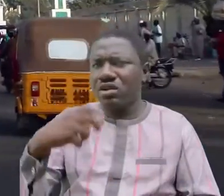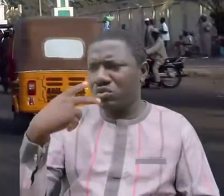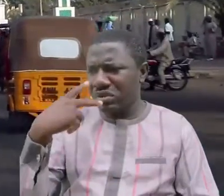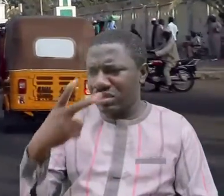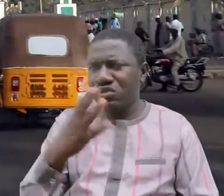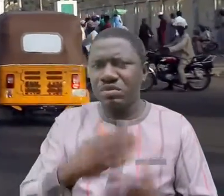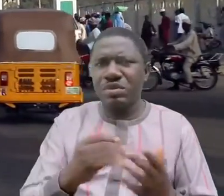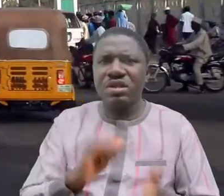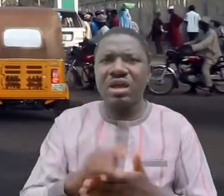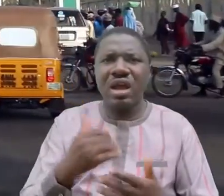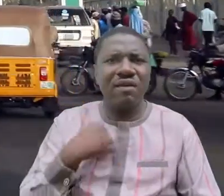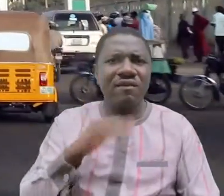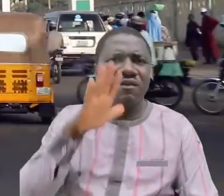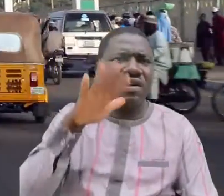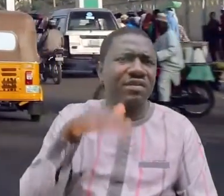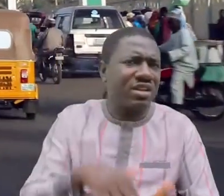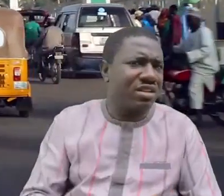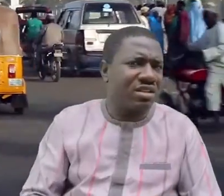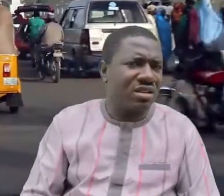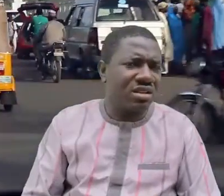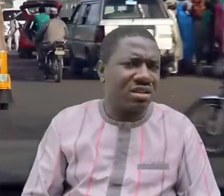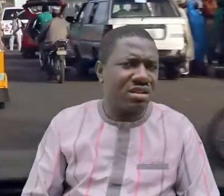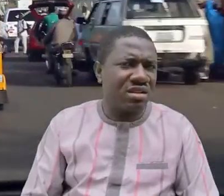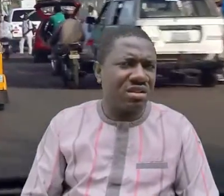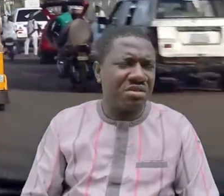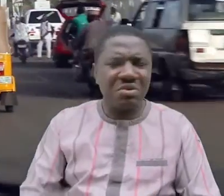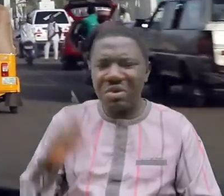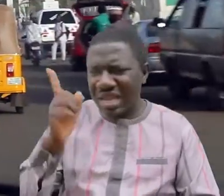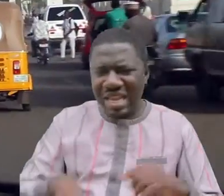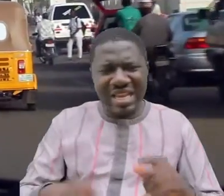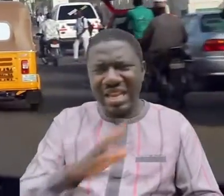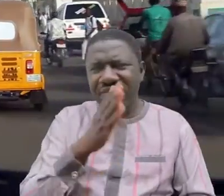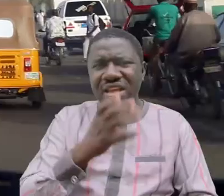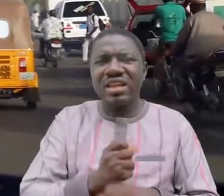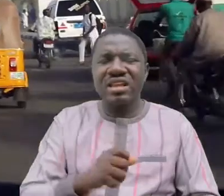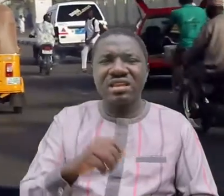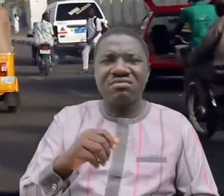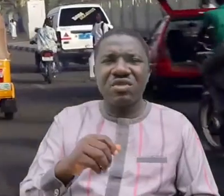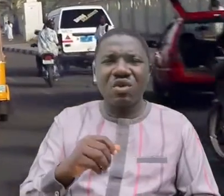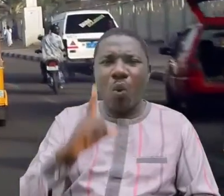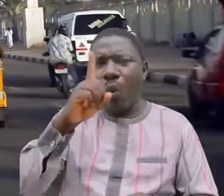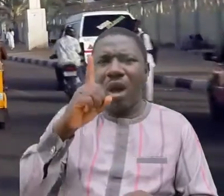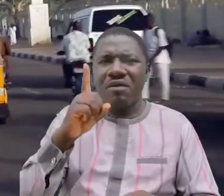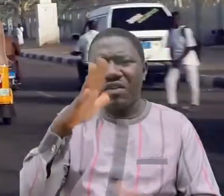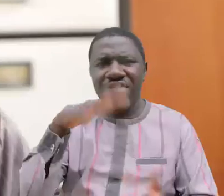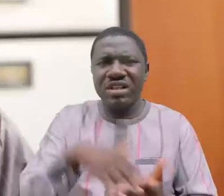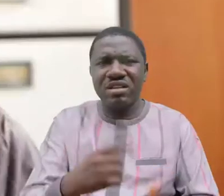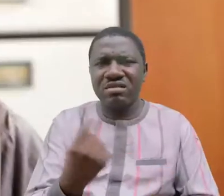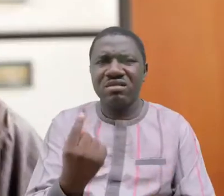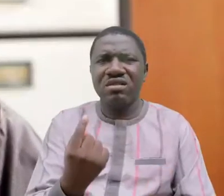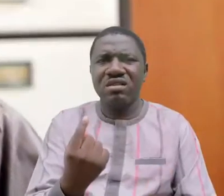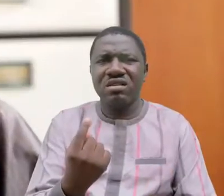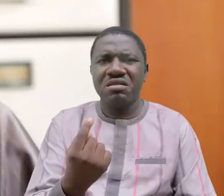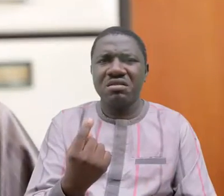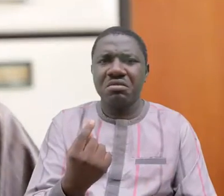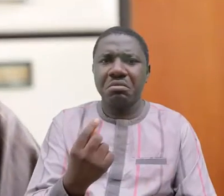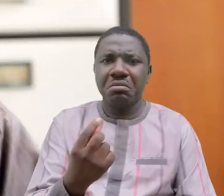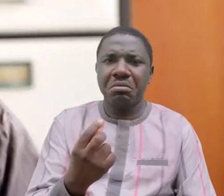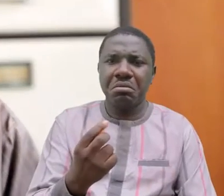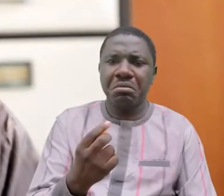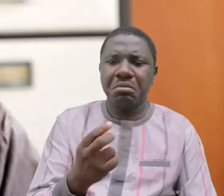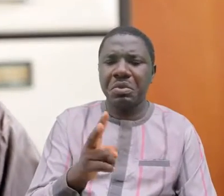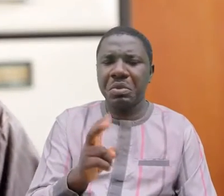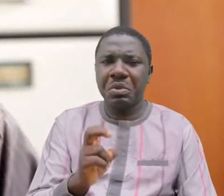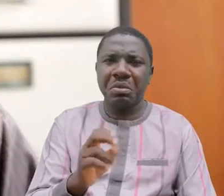have an income of 5,000. Throughout there, he can never get the 5,000 and blocked. It has to be either from